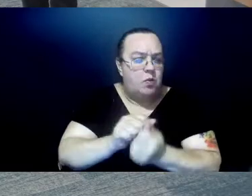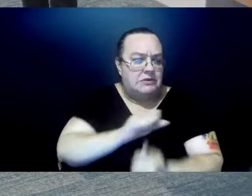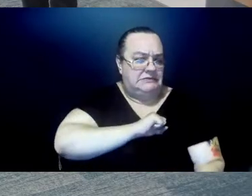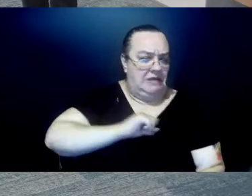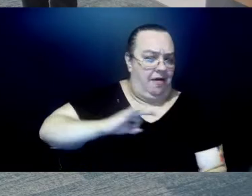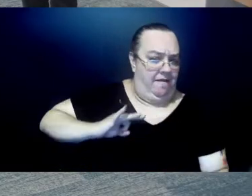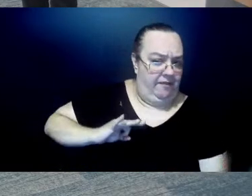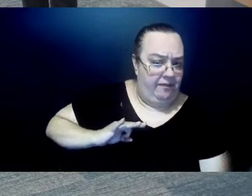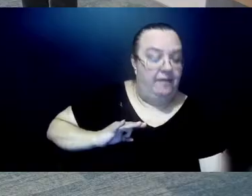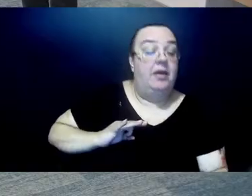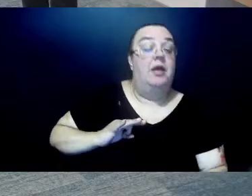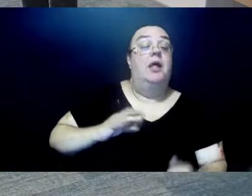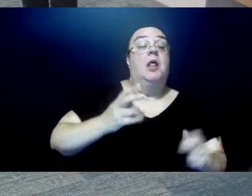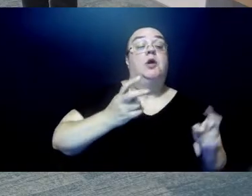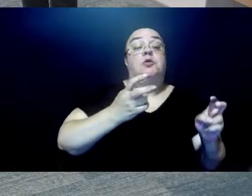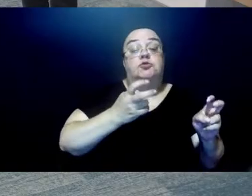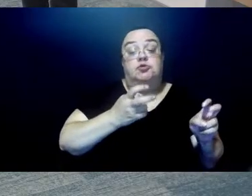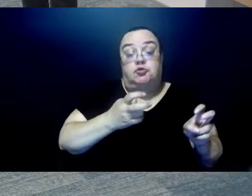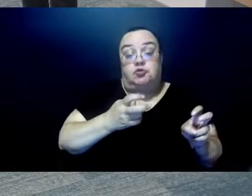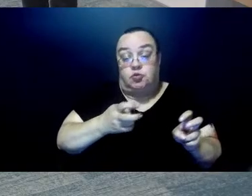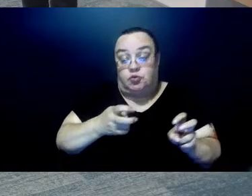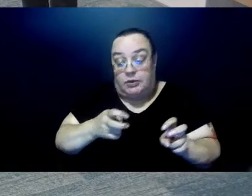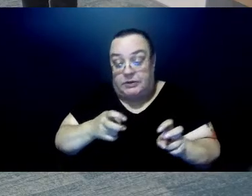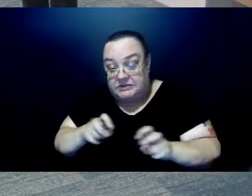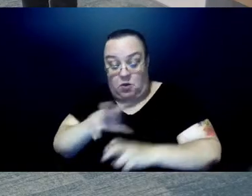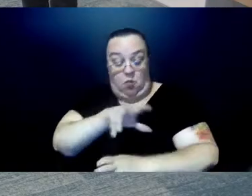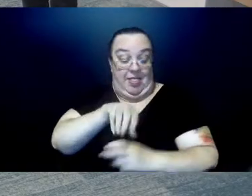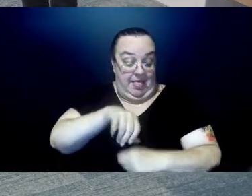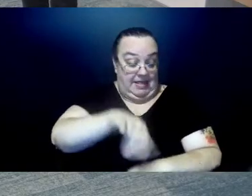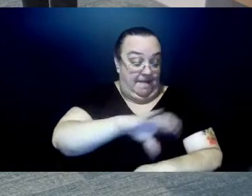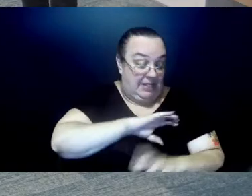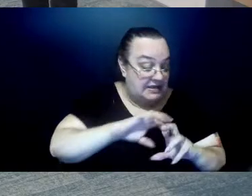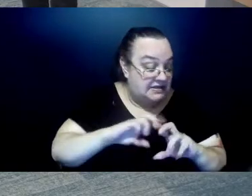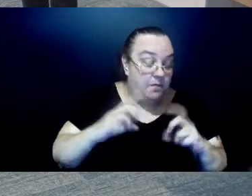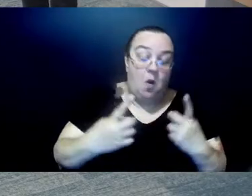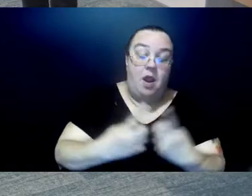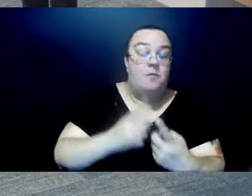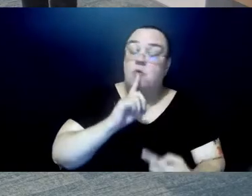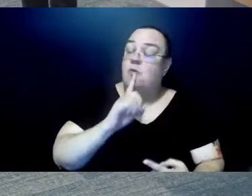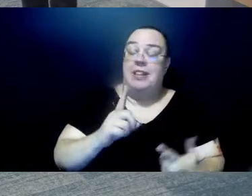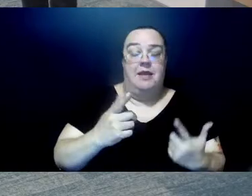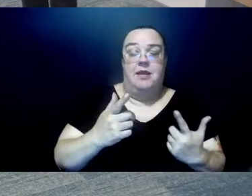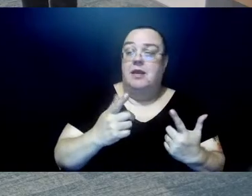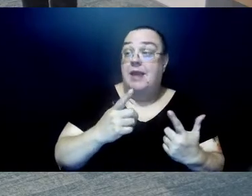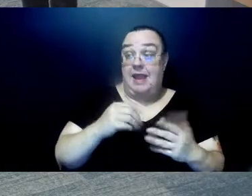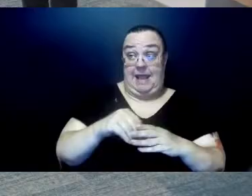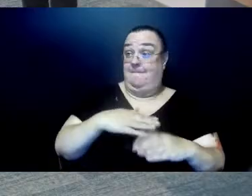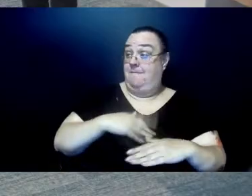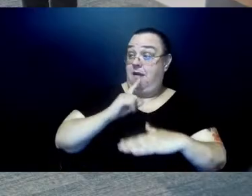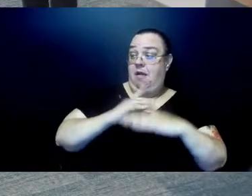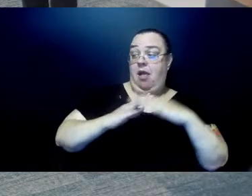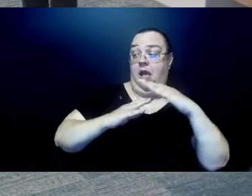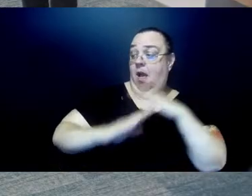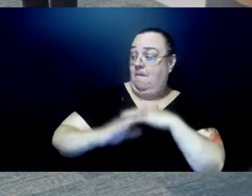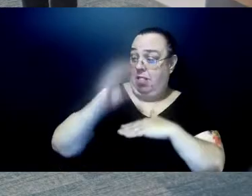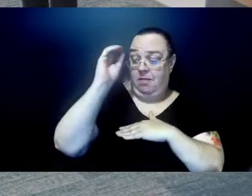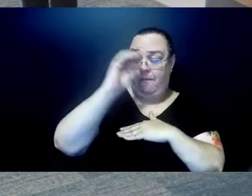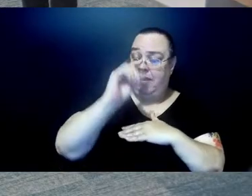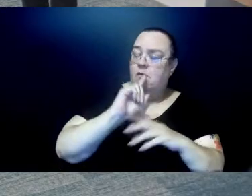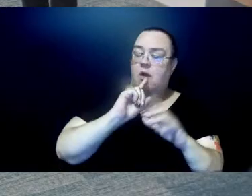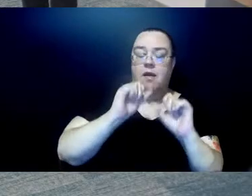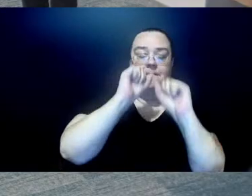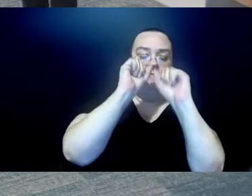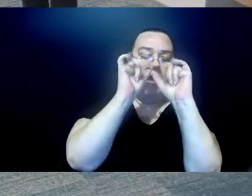the transition within this police department has been nothing less than, my humble opinion, amazing. But there